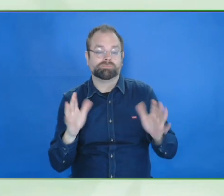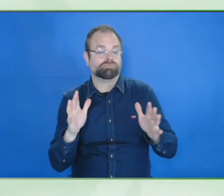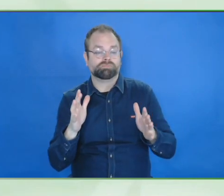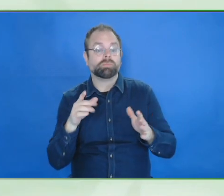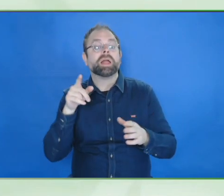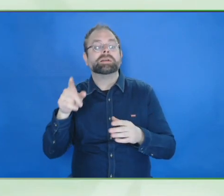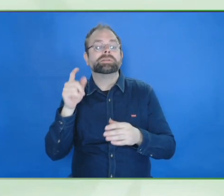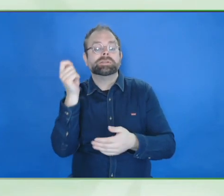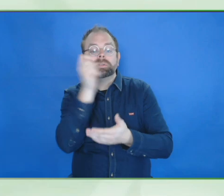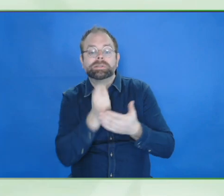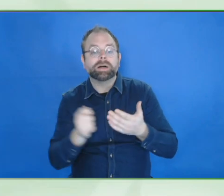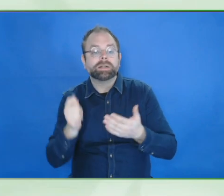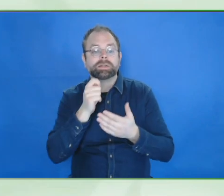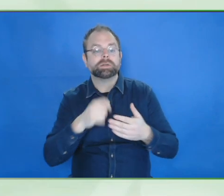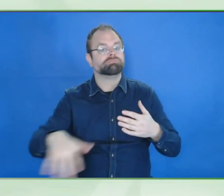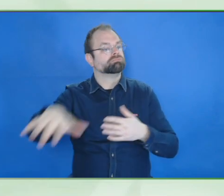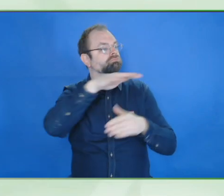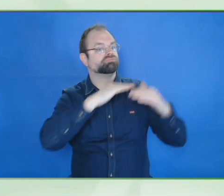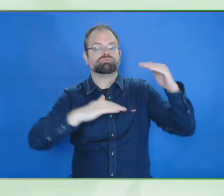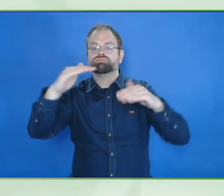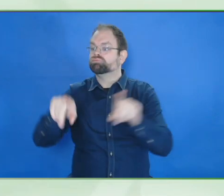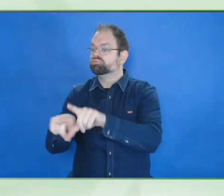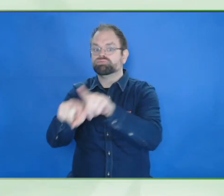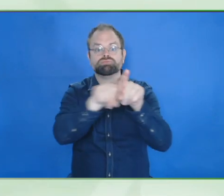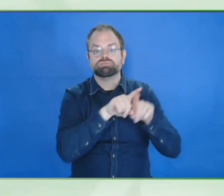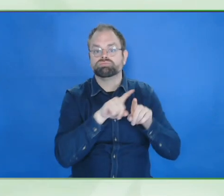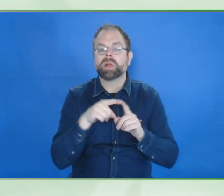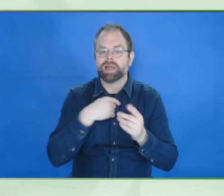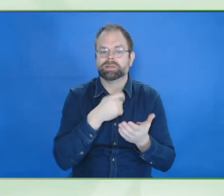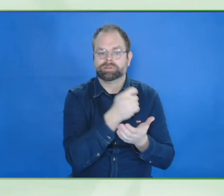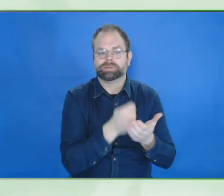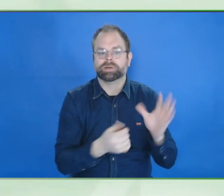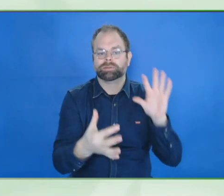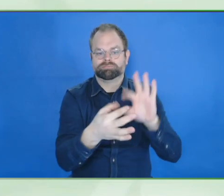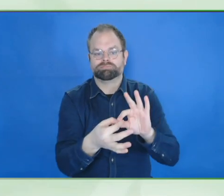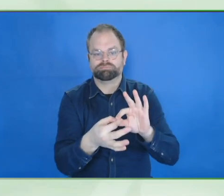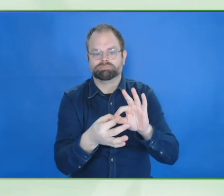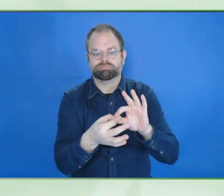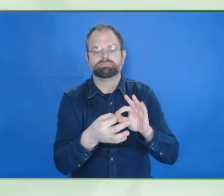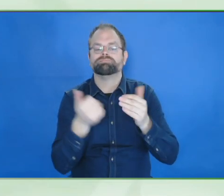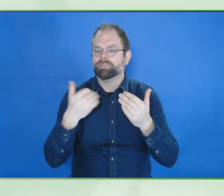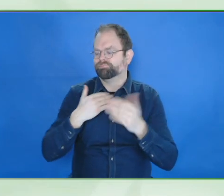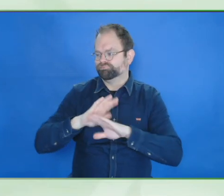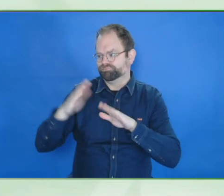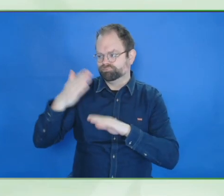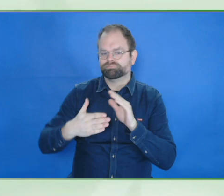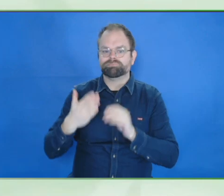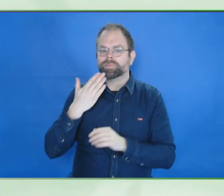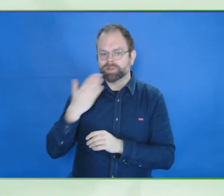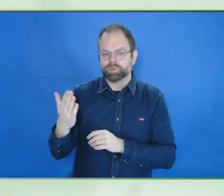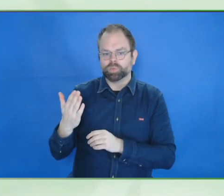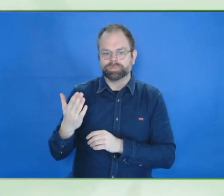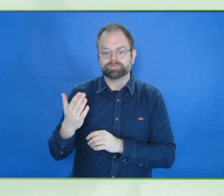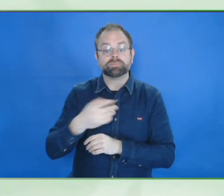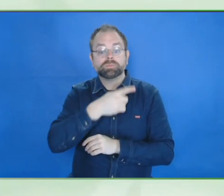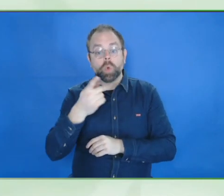much. Approach me if you want to know more. You can find me on LinkedIn. You can